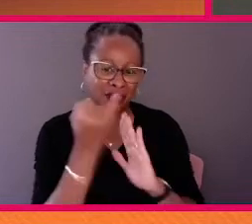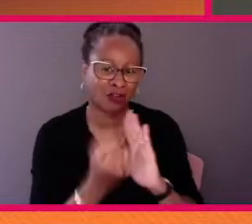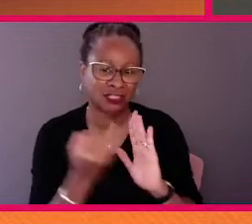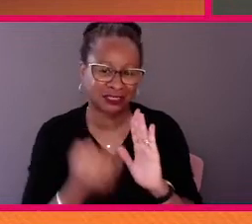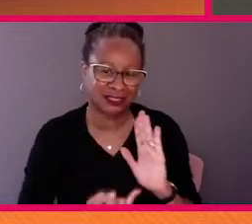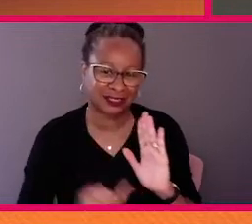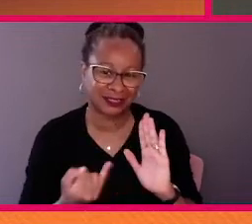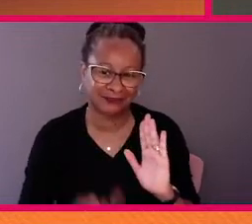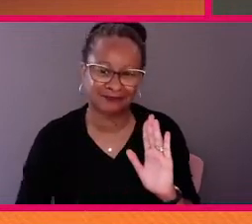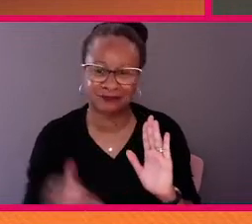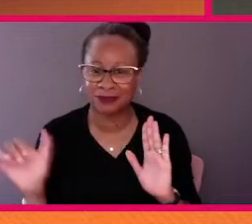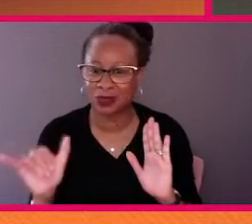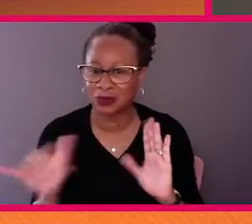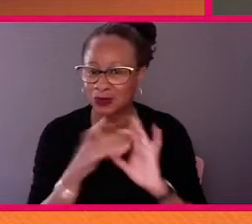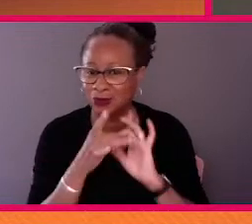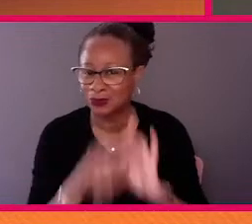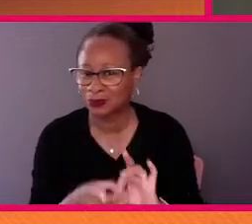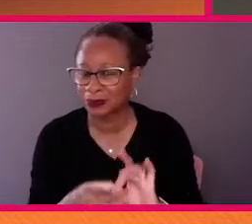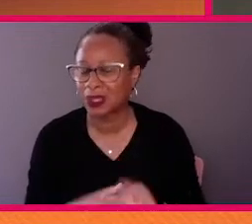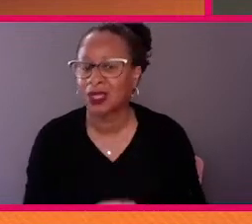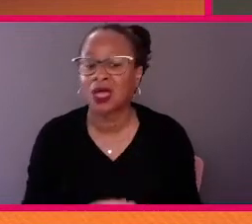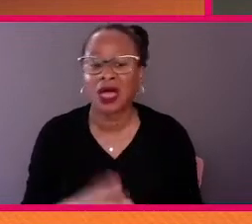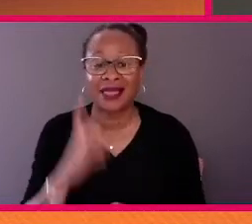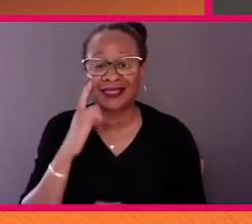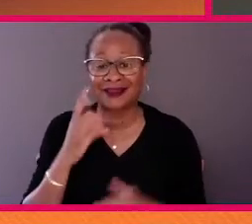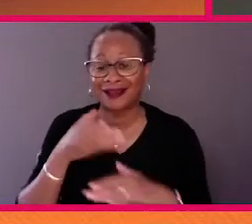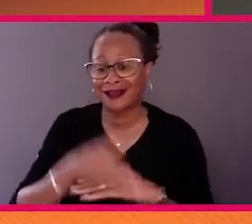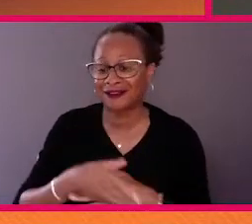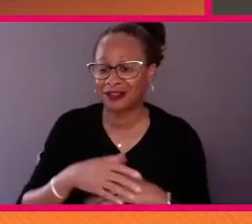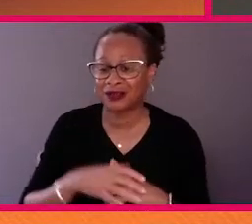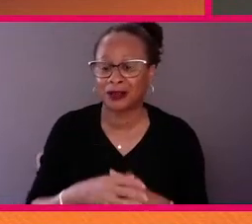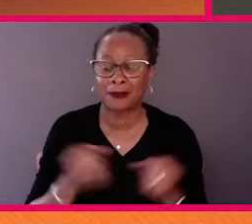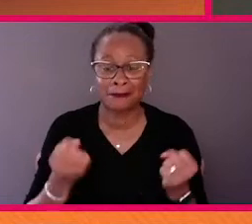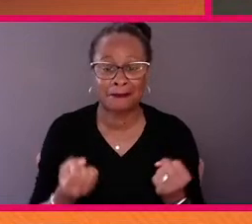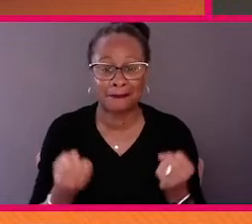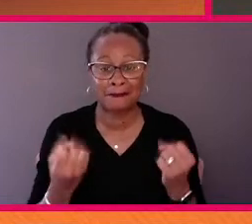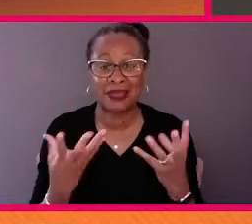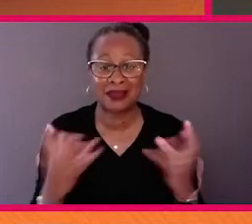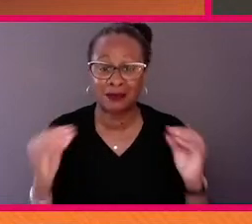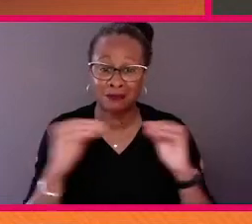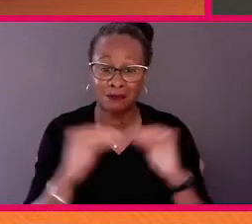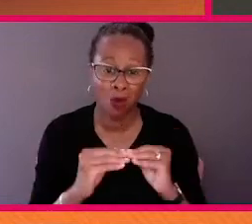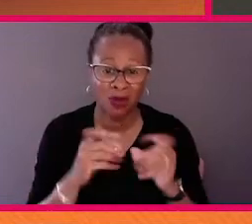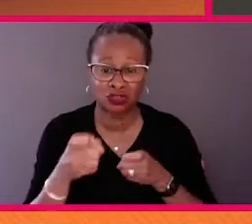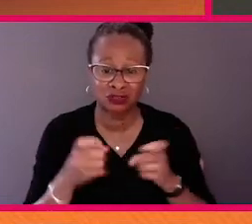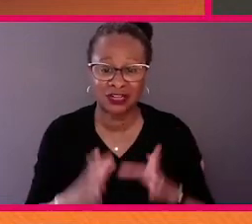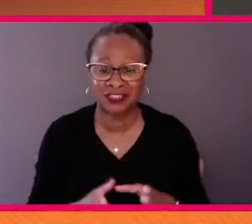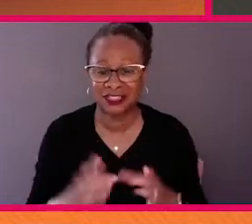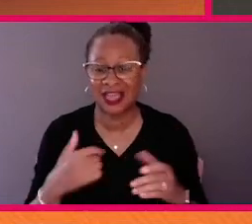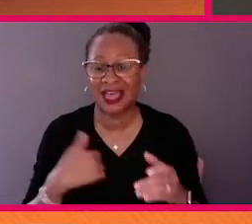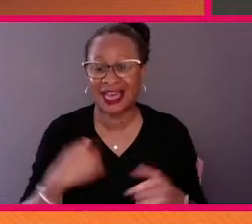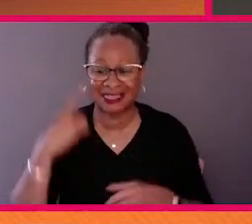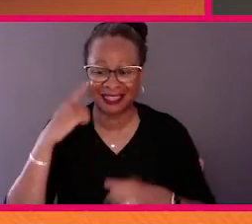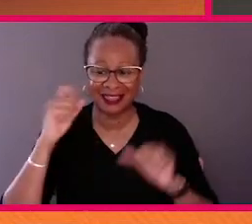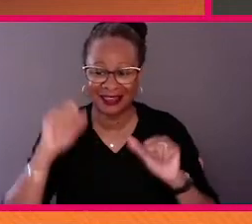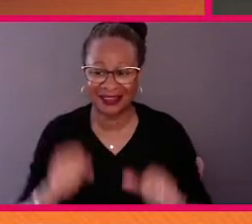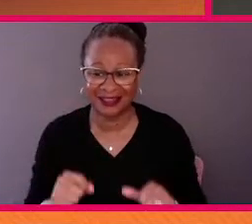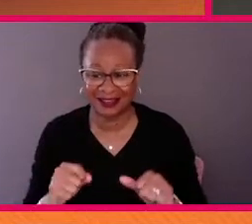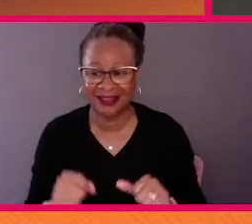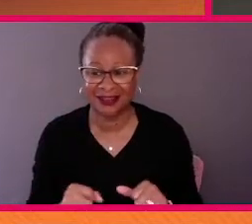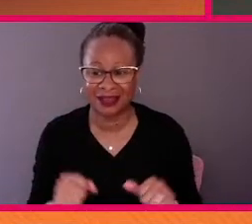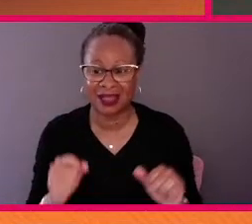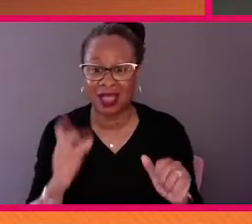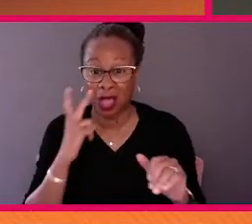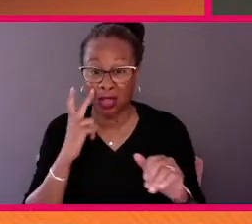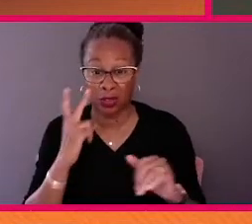And I think after that, there are more and more directors that I think I can look upon